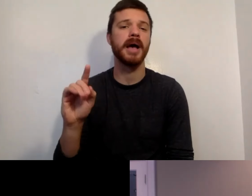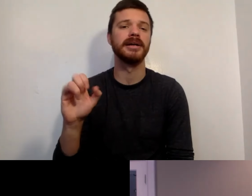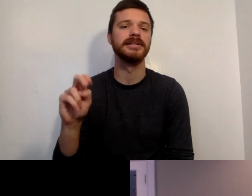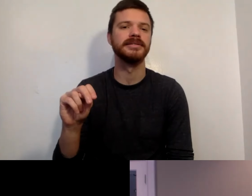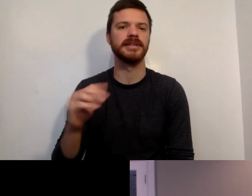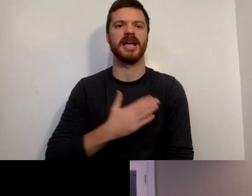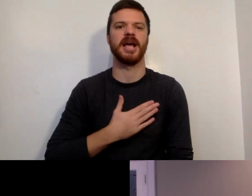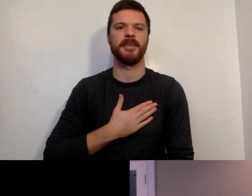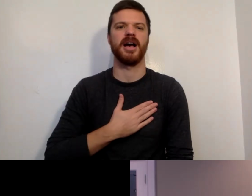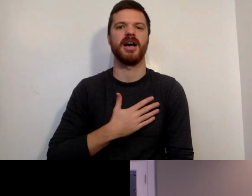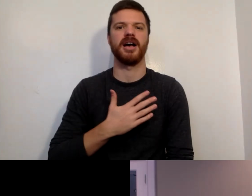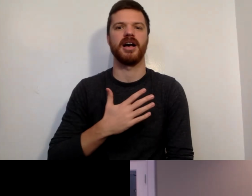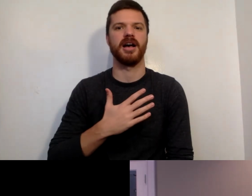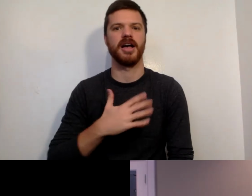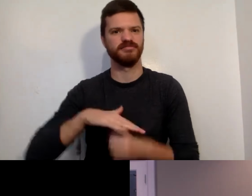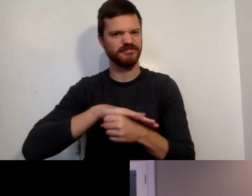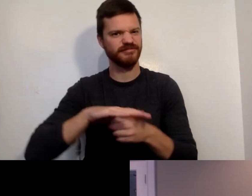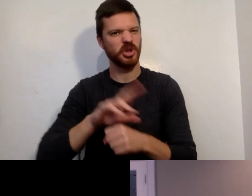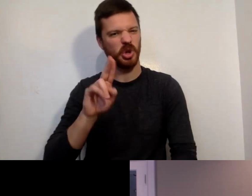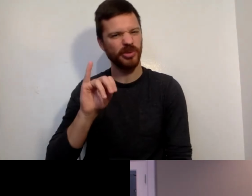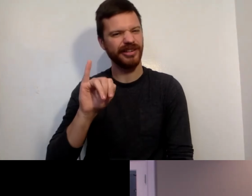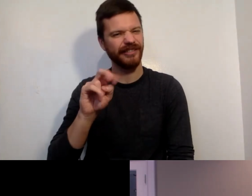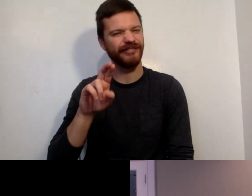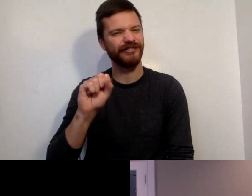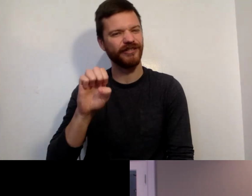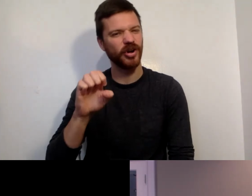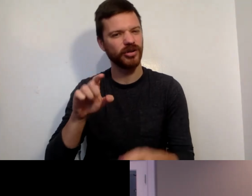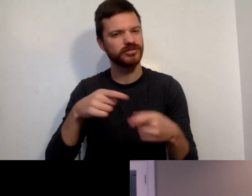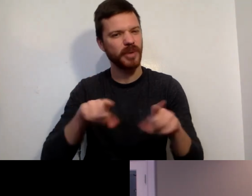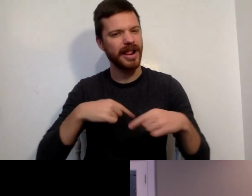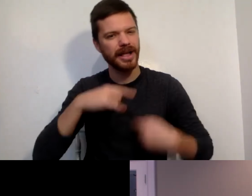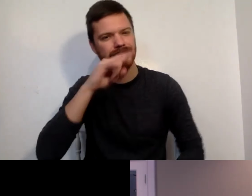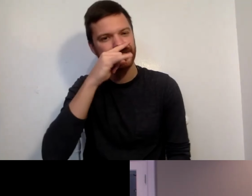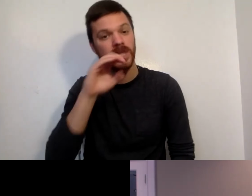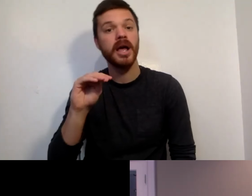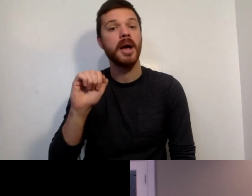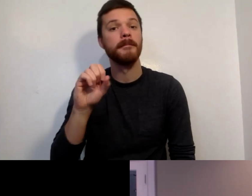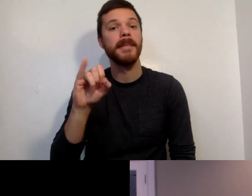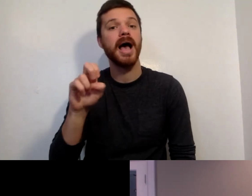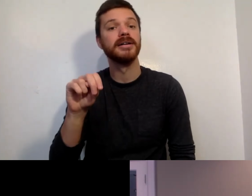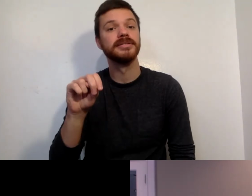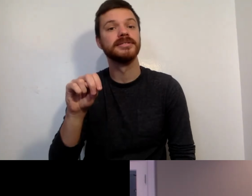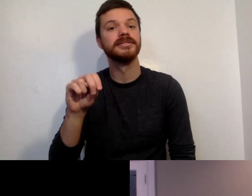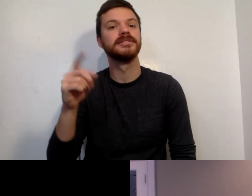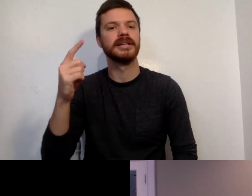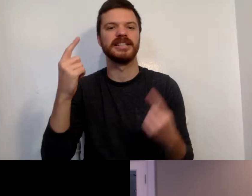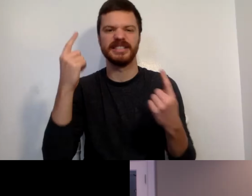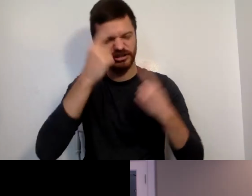local universe growing up as a kid. And Madison is consistently rated Sports Illustrated #1 college